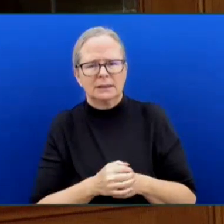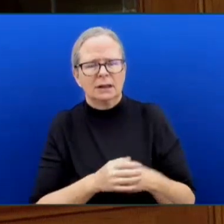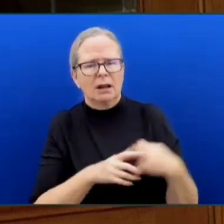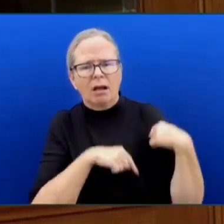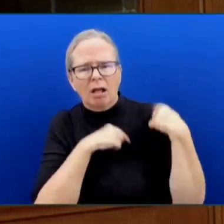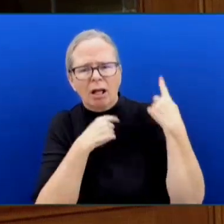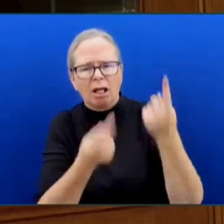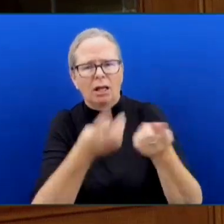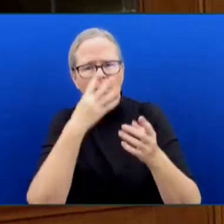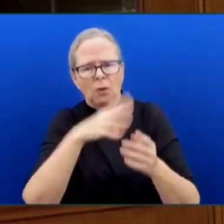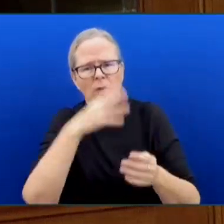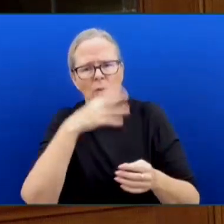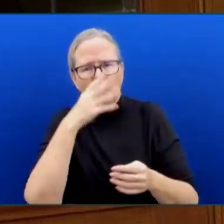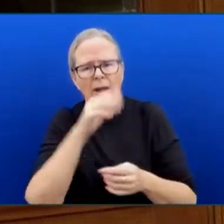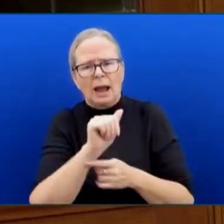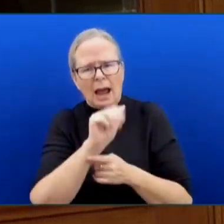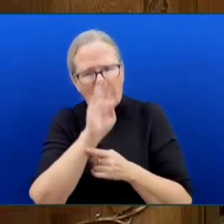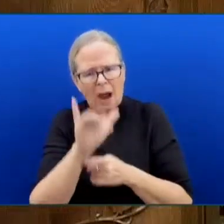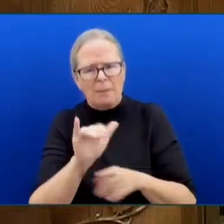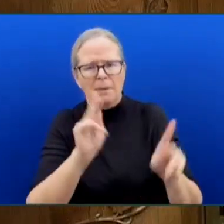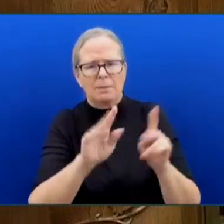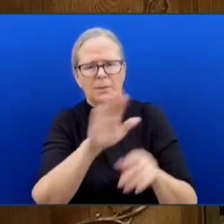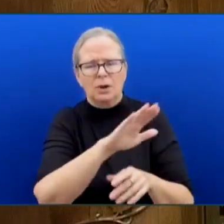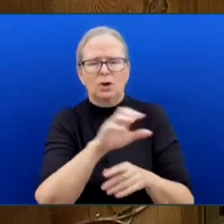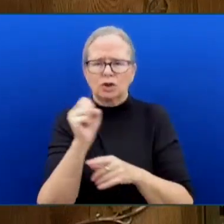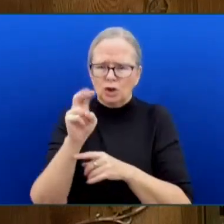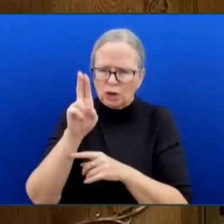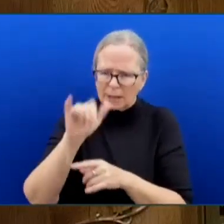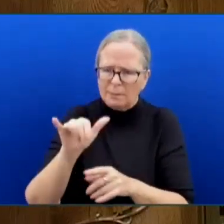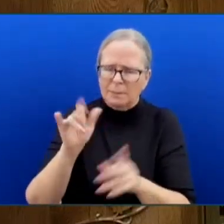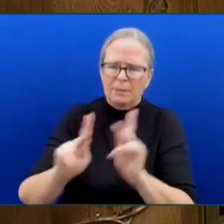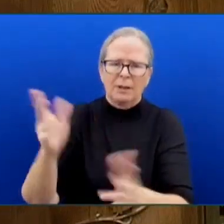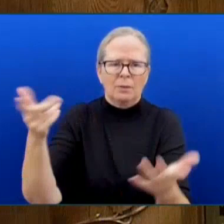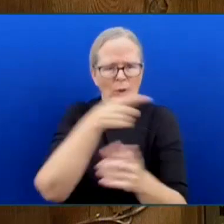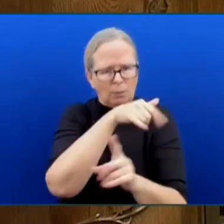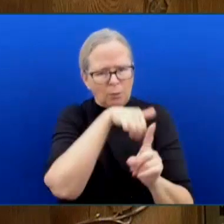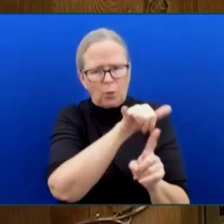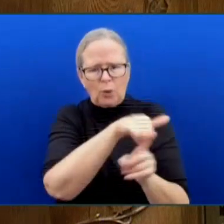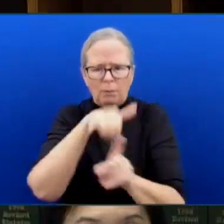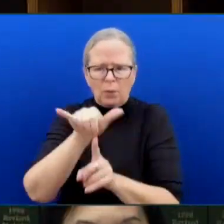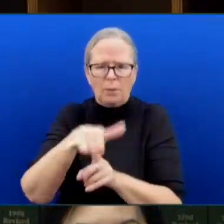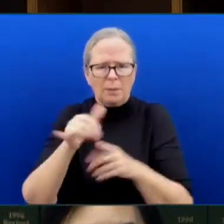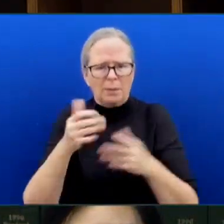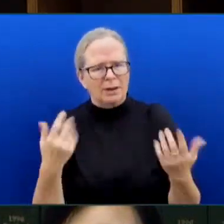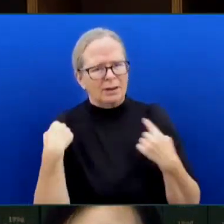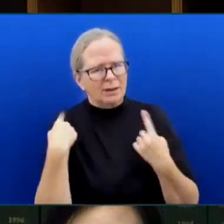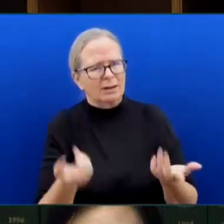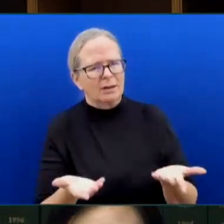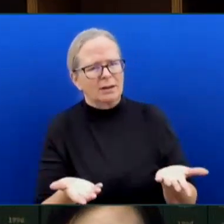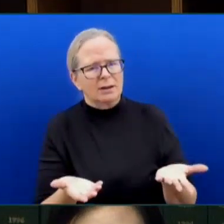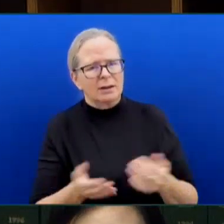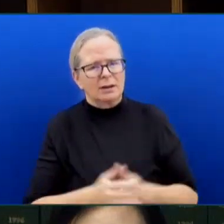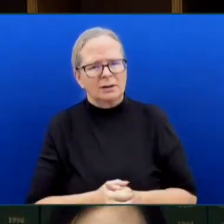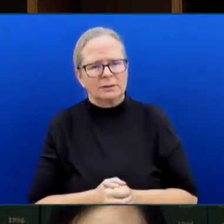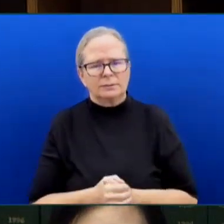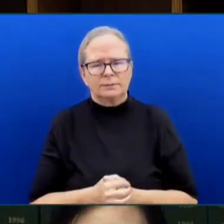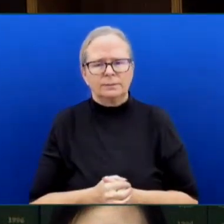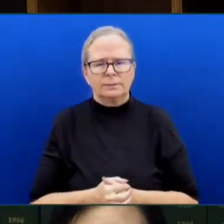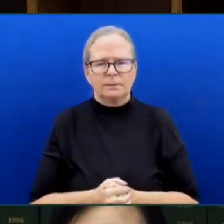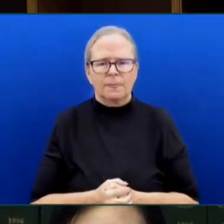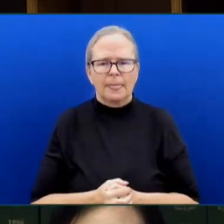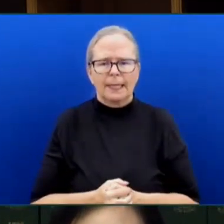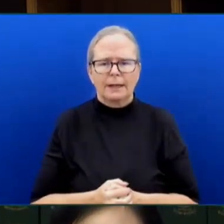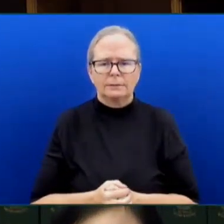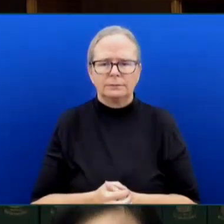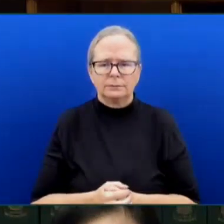taxpayers and voters? Minister. Thank you, Honourable Speaker. I appreciate the question from the member, and I'd just